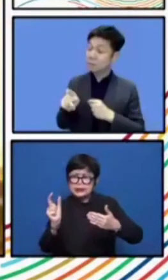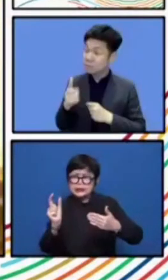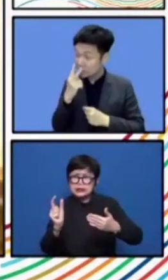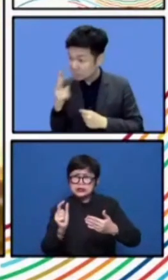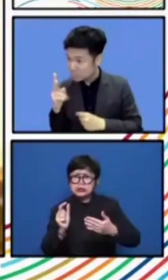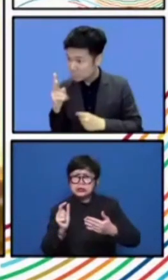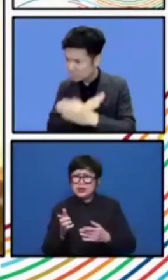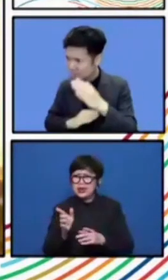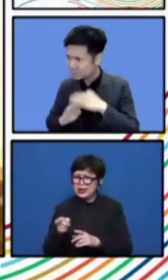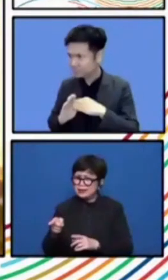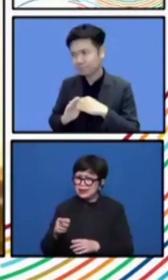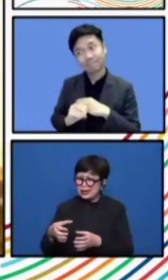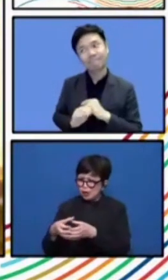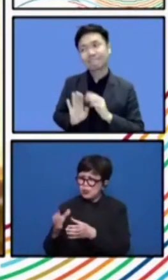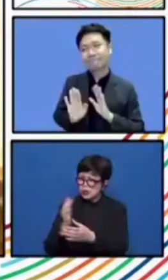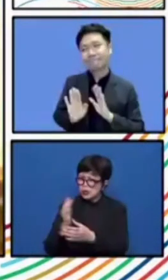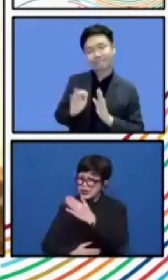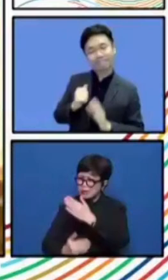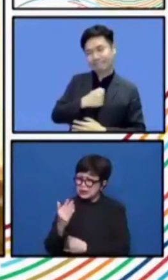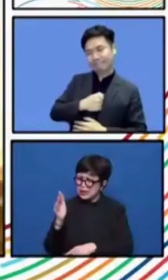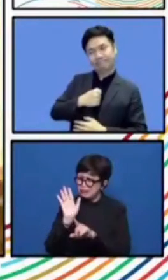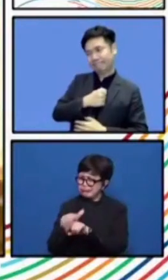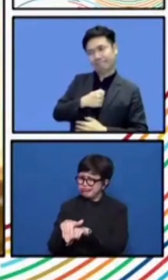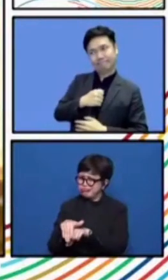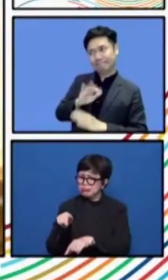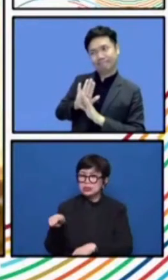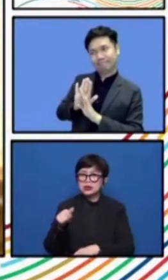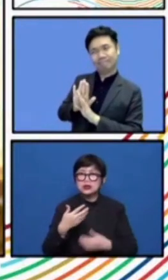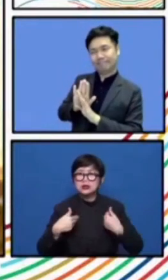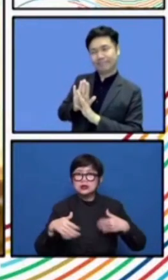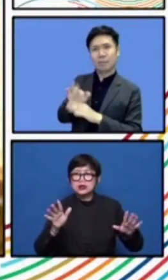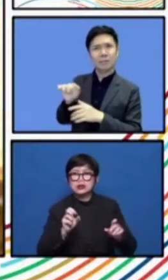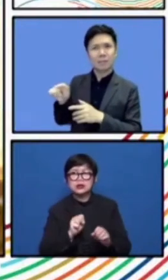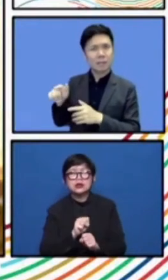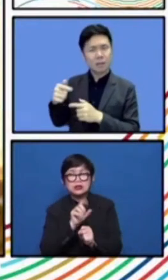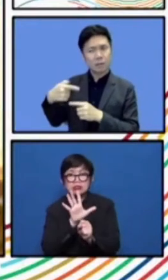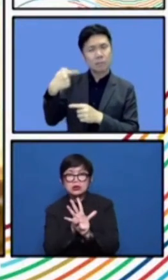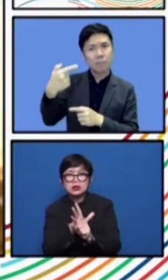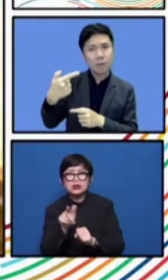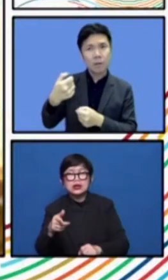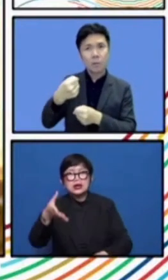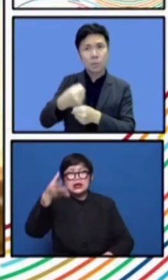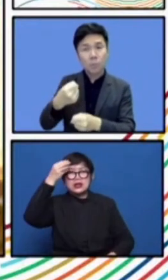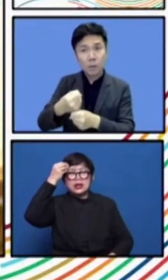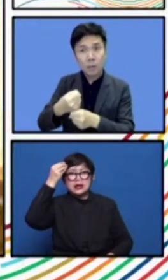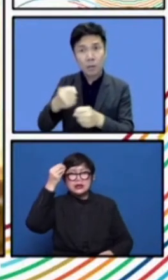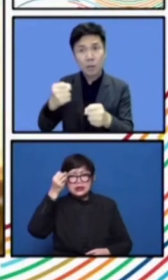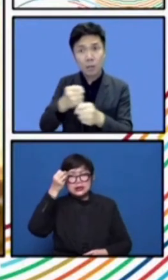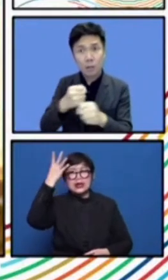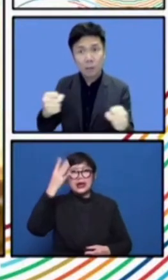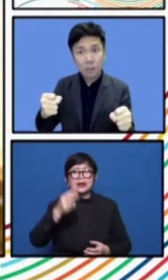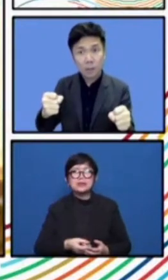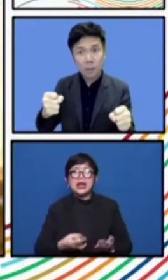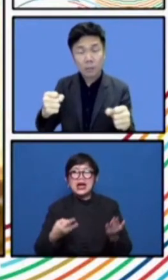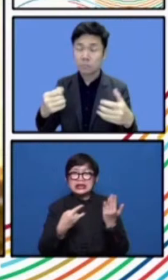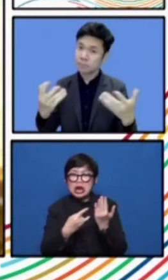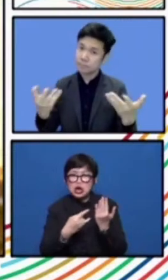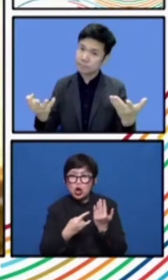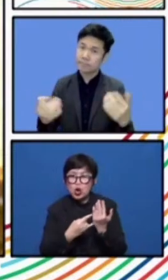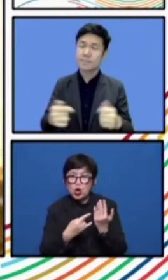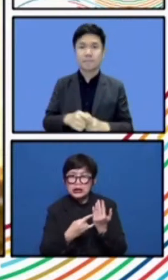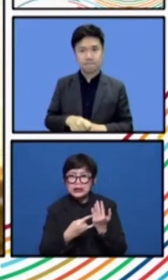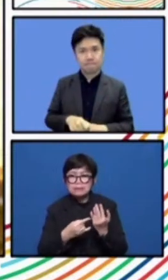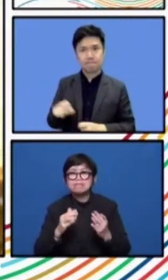digital technology has been very helpful in sustaining participation of our students with disability